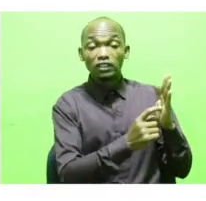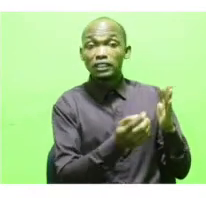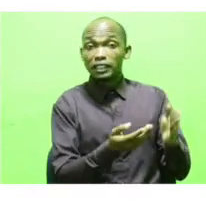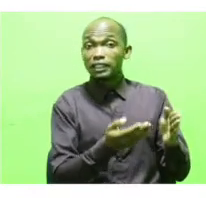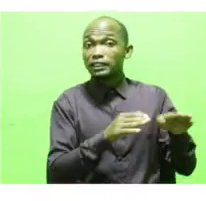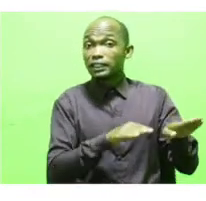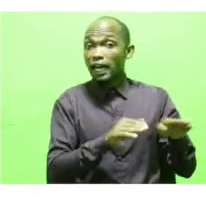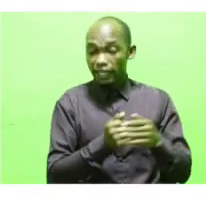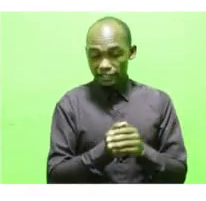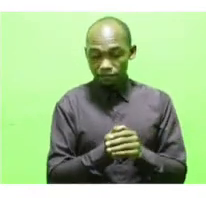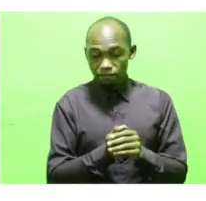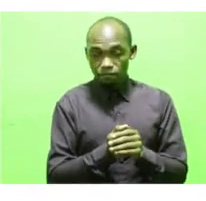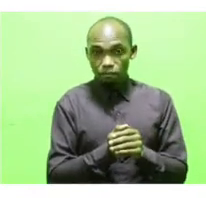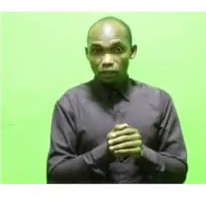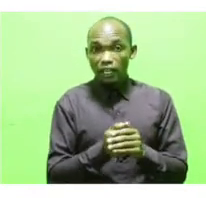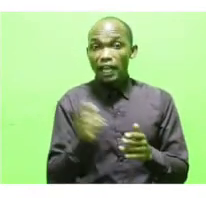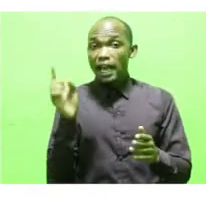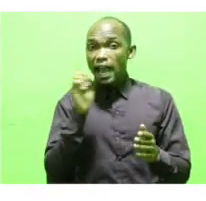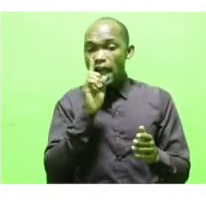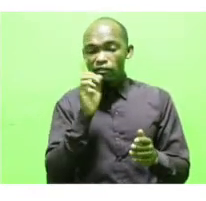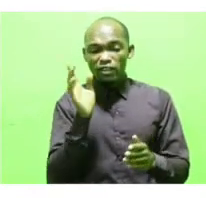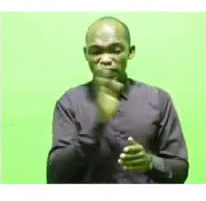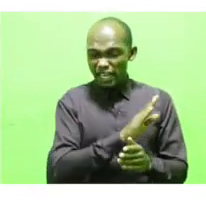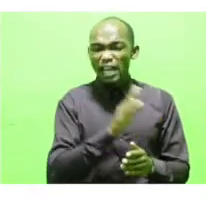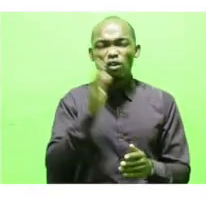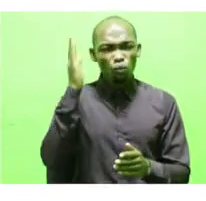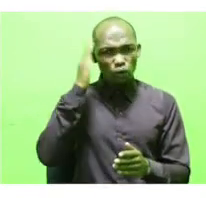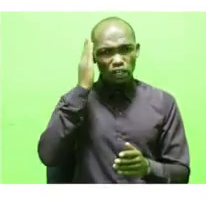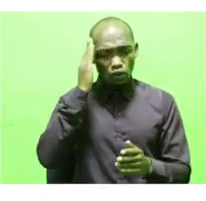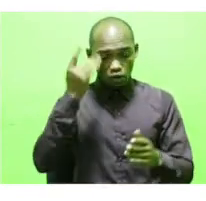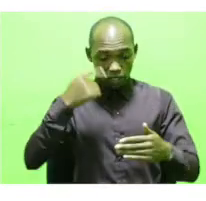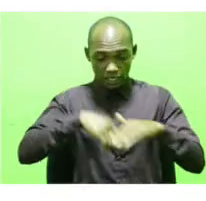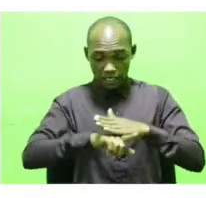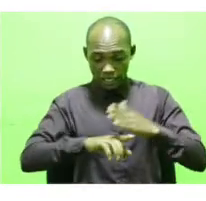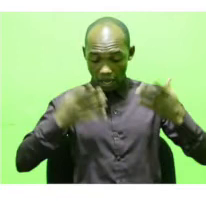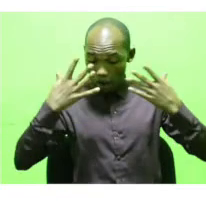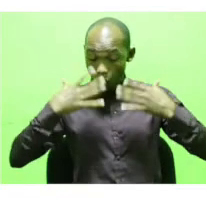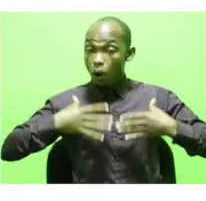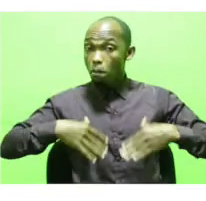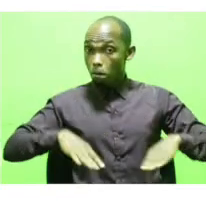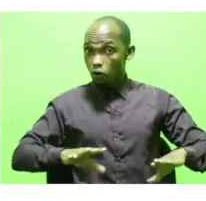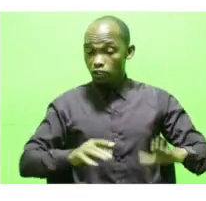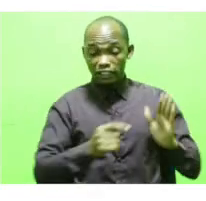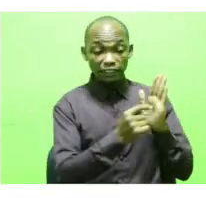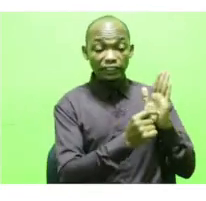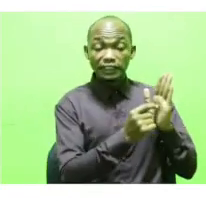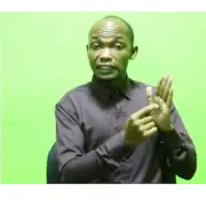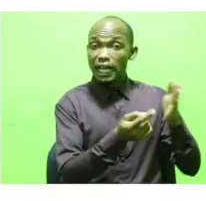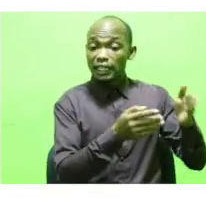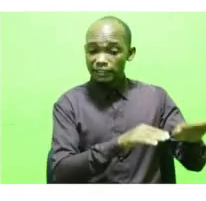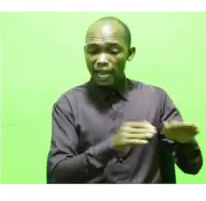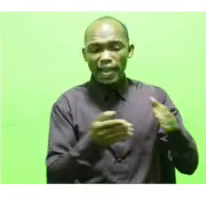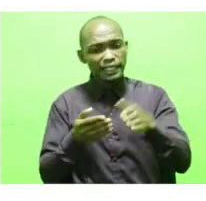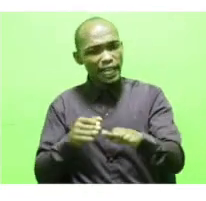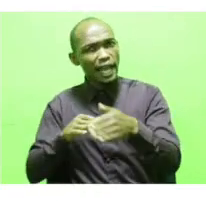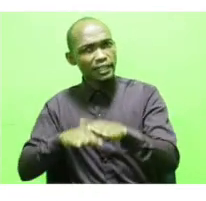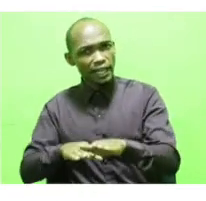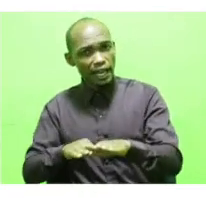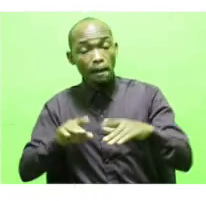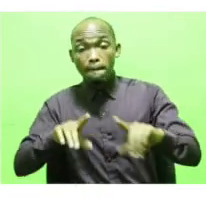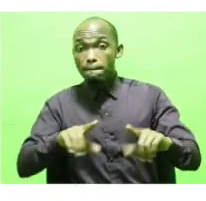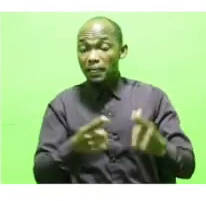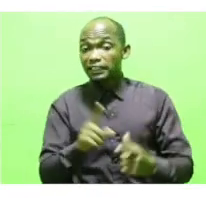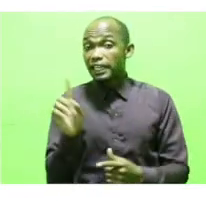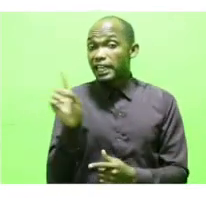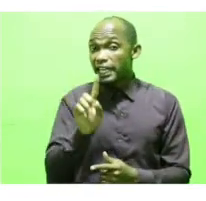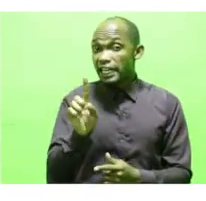some parts in which the cells die every day. So if mitosis was not